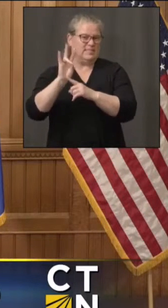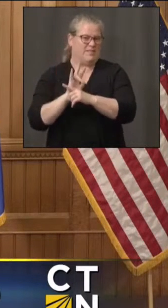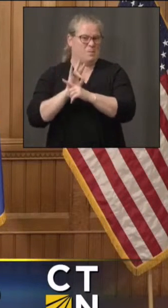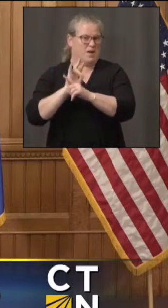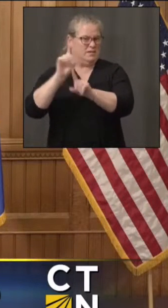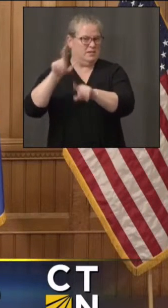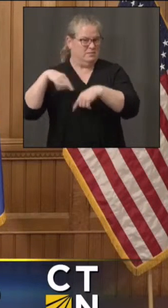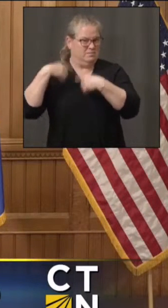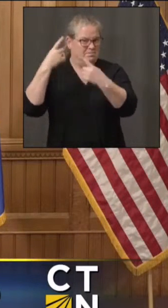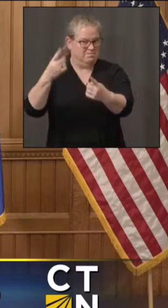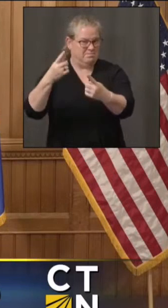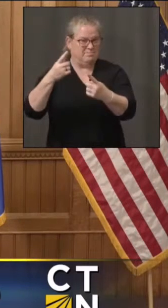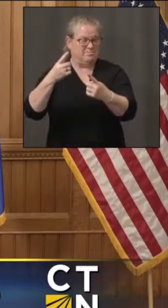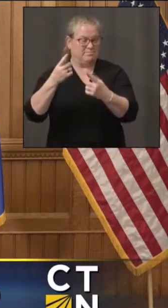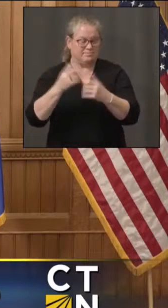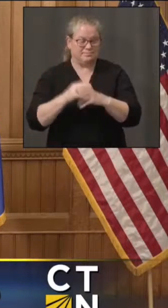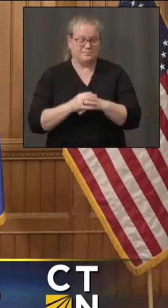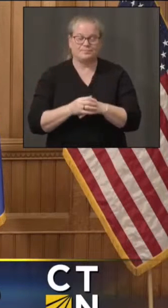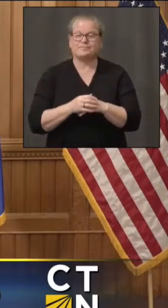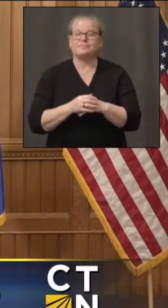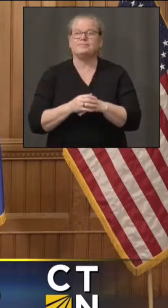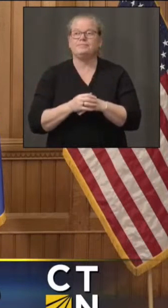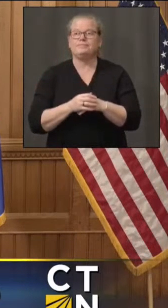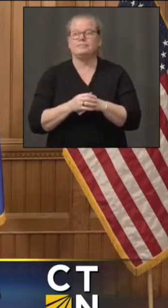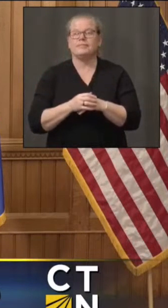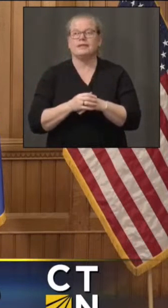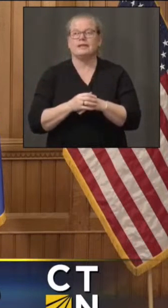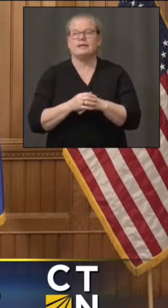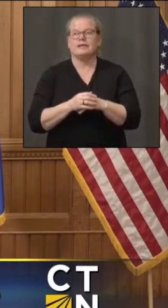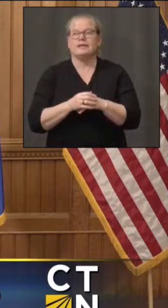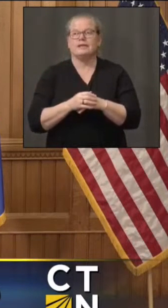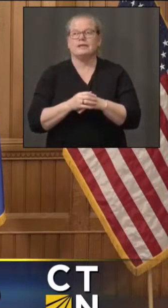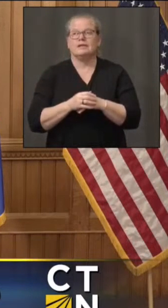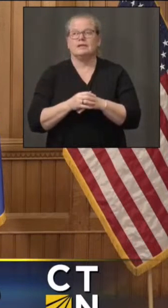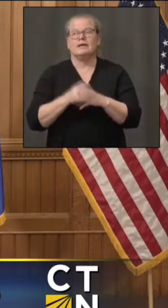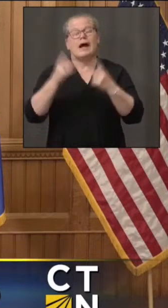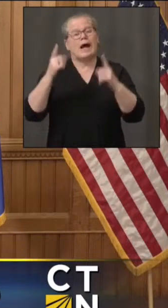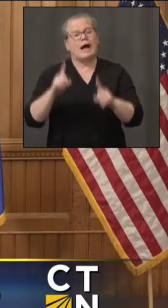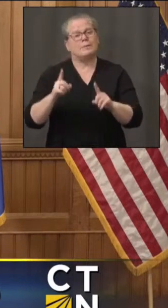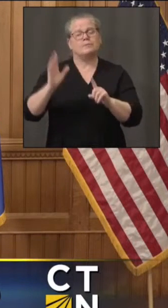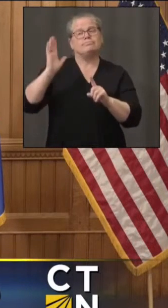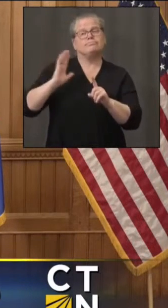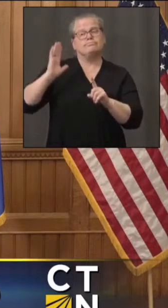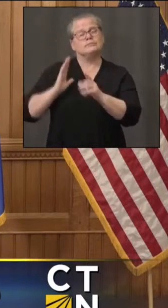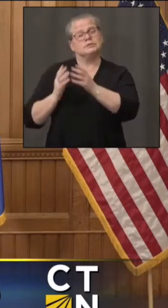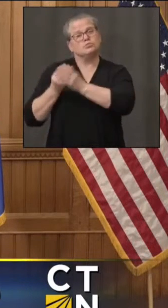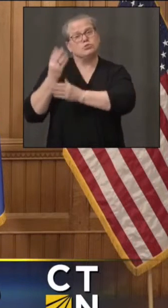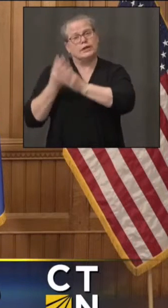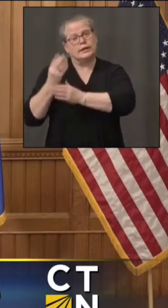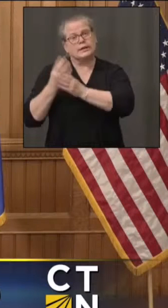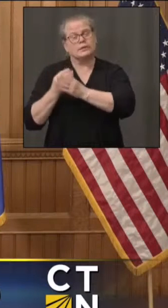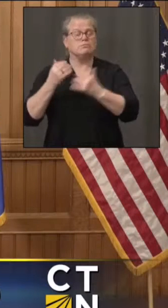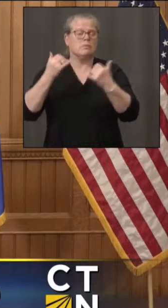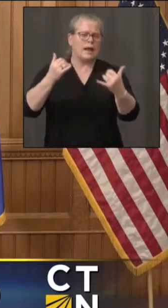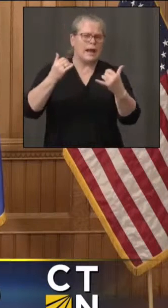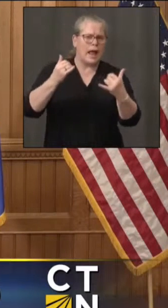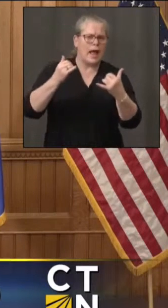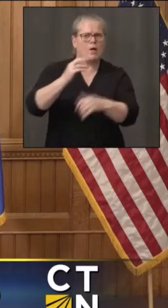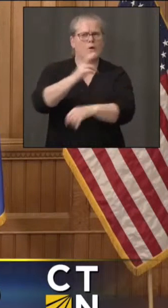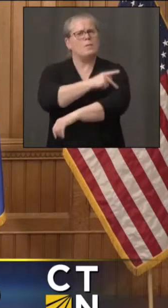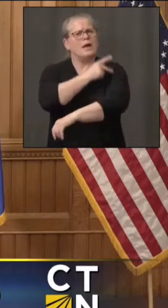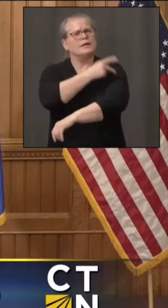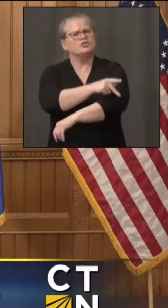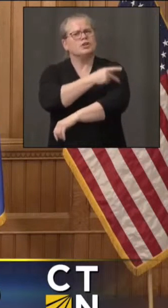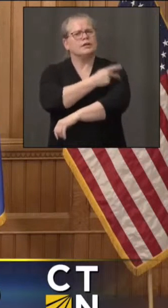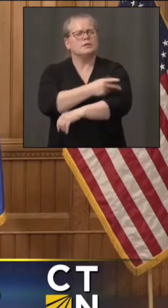maybe, compared to now, has the average patient changed? Are we, in the hospitals, are we at a